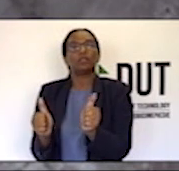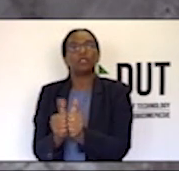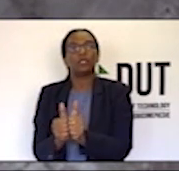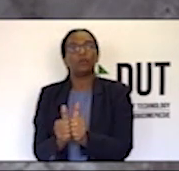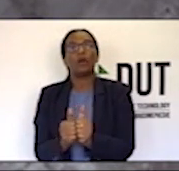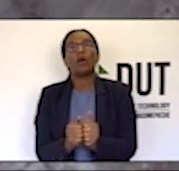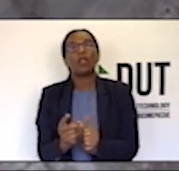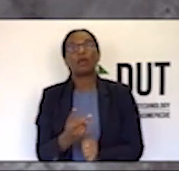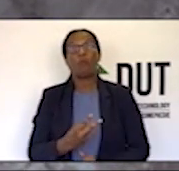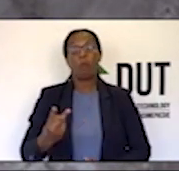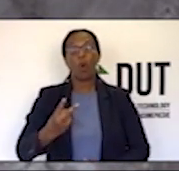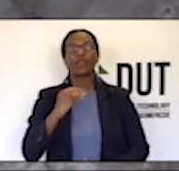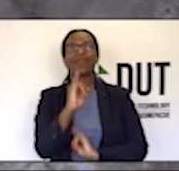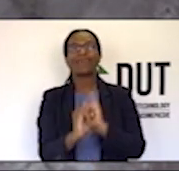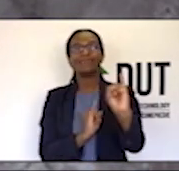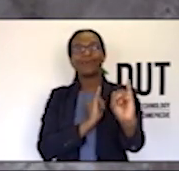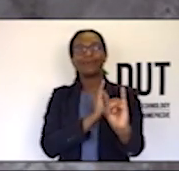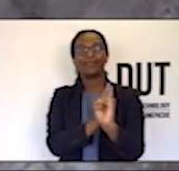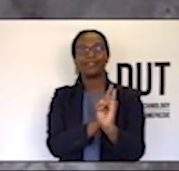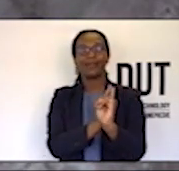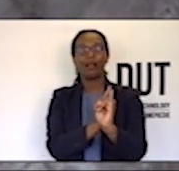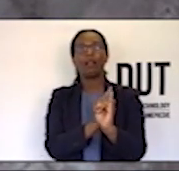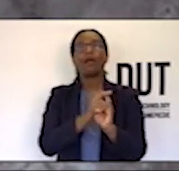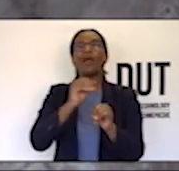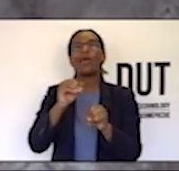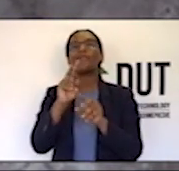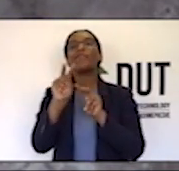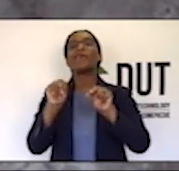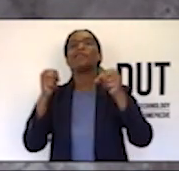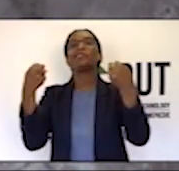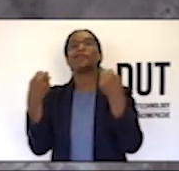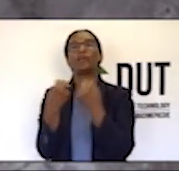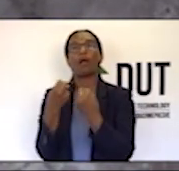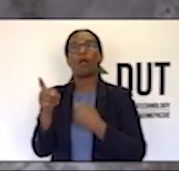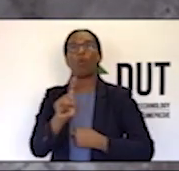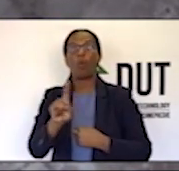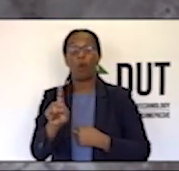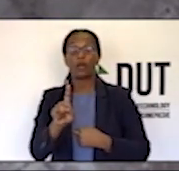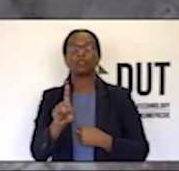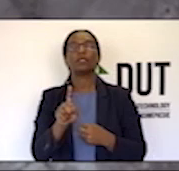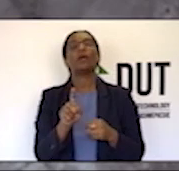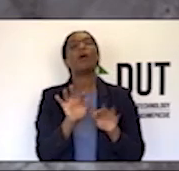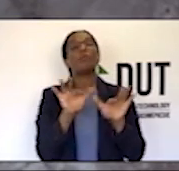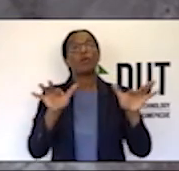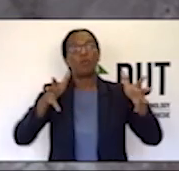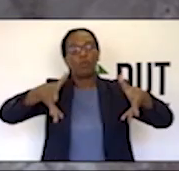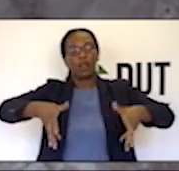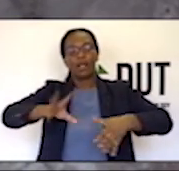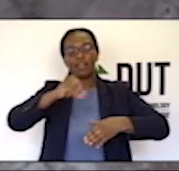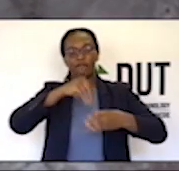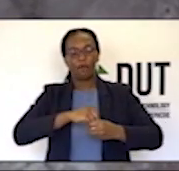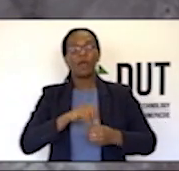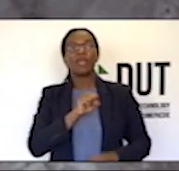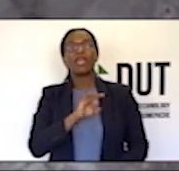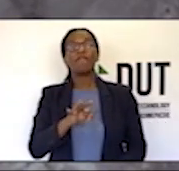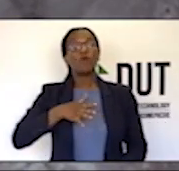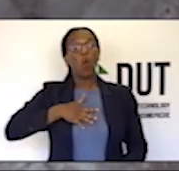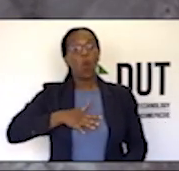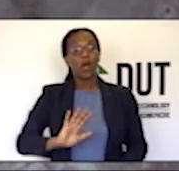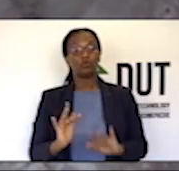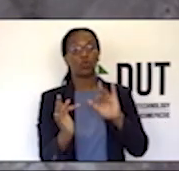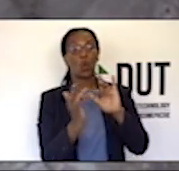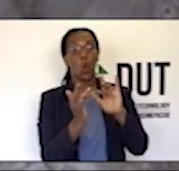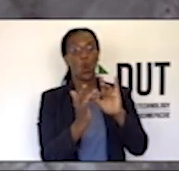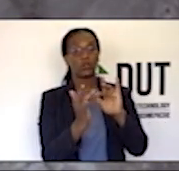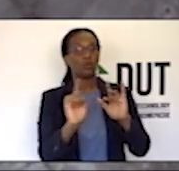both internal as well as external stakeholders. If you would like to get a hold of us,